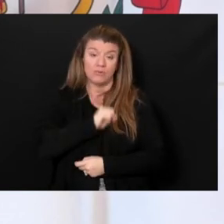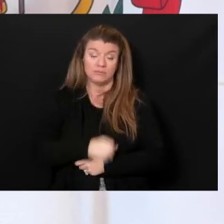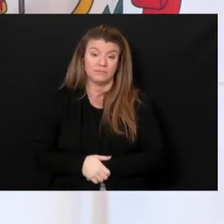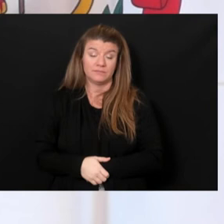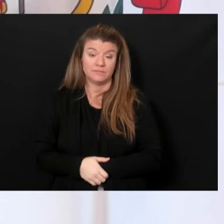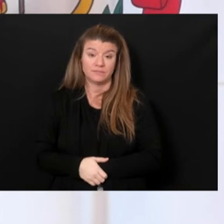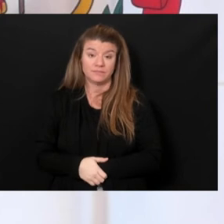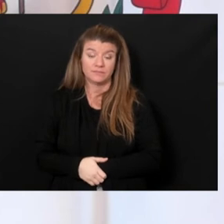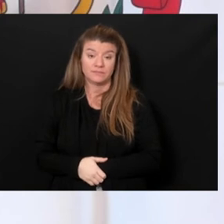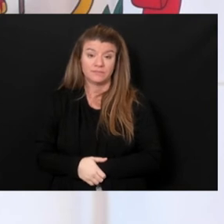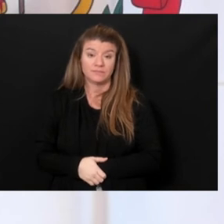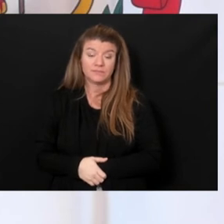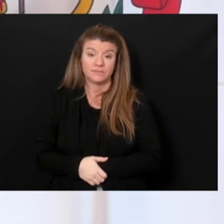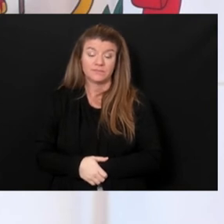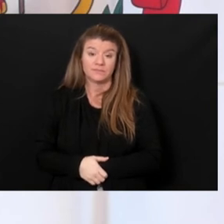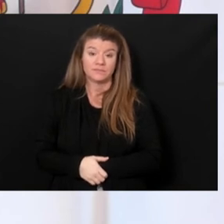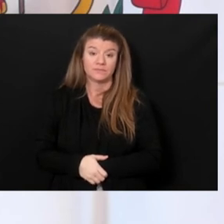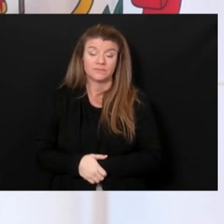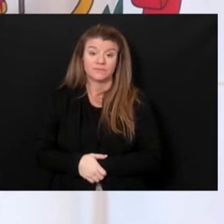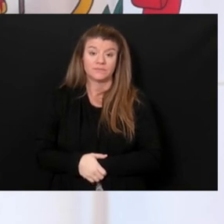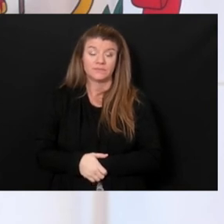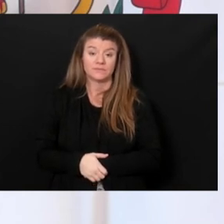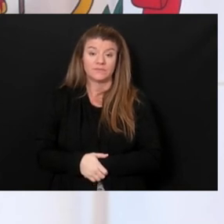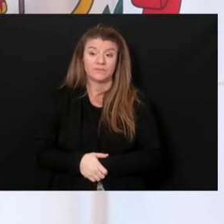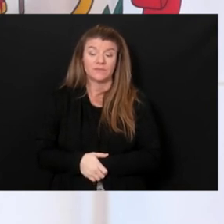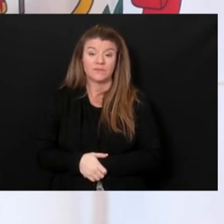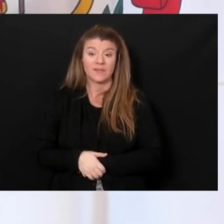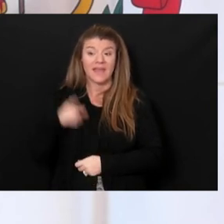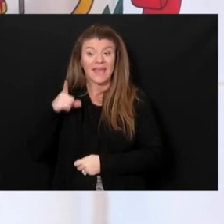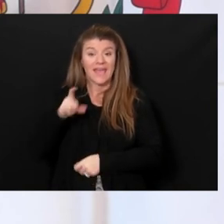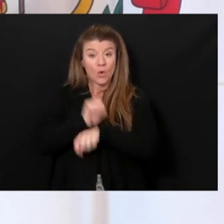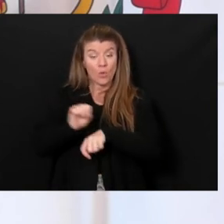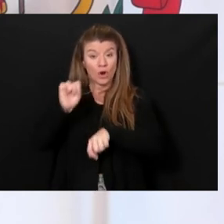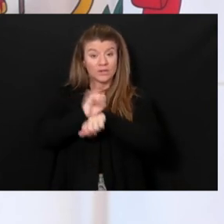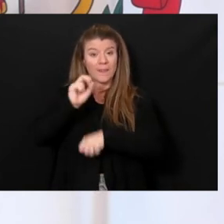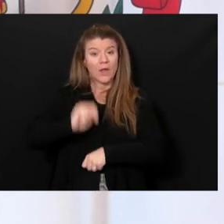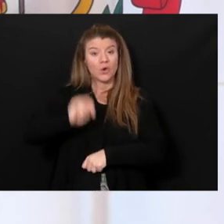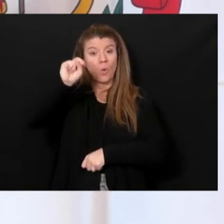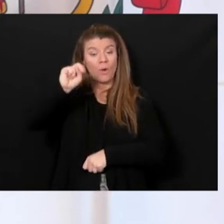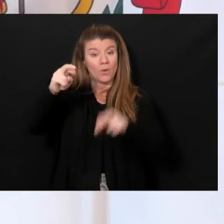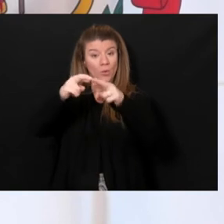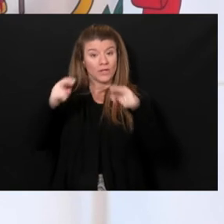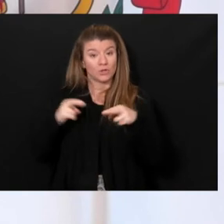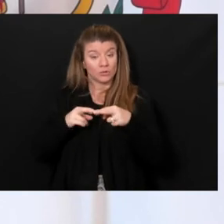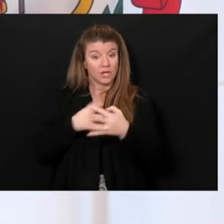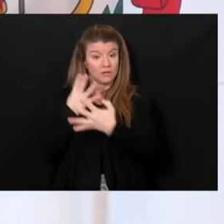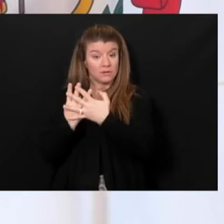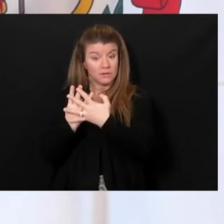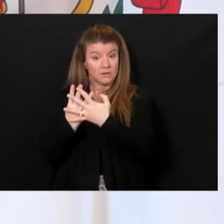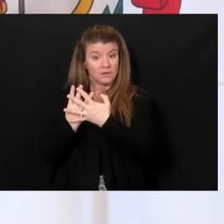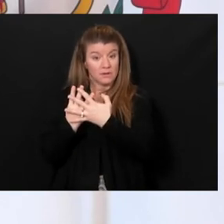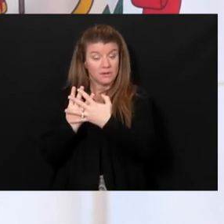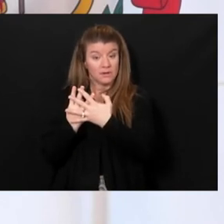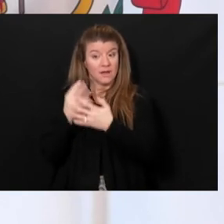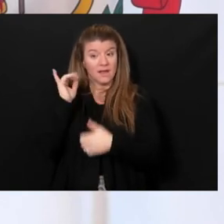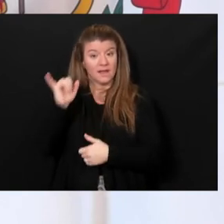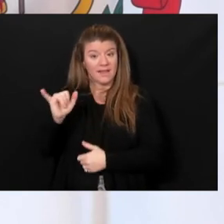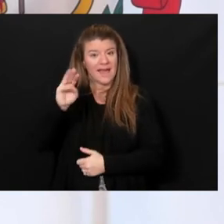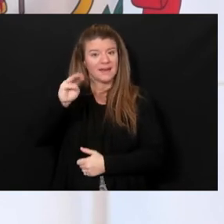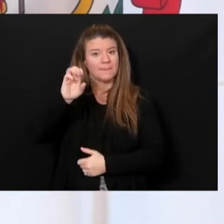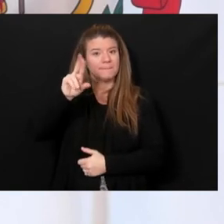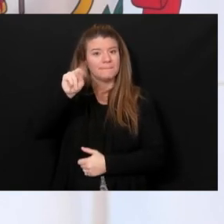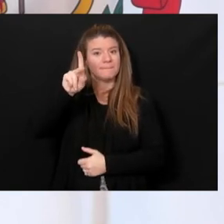You know, he served at the Northern Regional Jail and Correctional Facility in